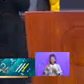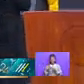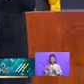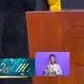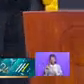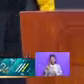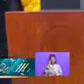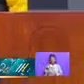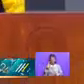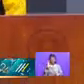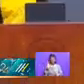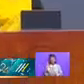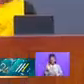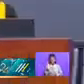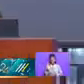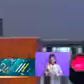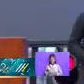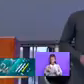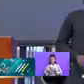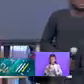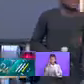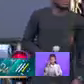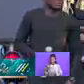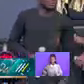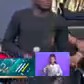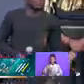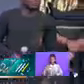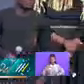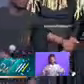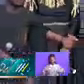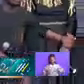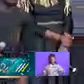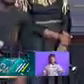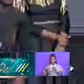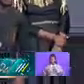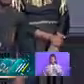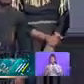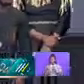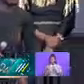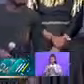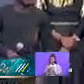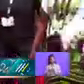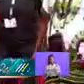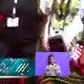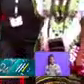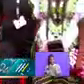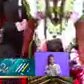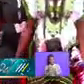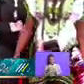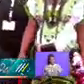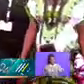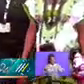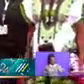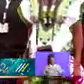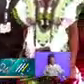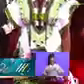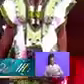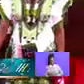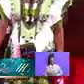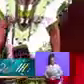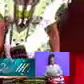first we came to Remar Fest so that our life will never remain the same somebody say I receive